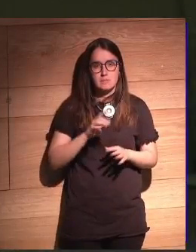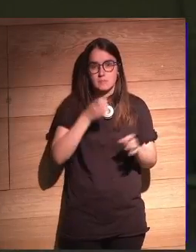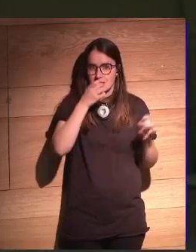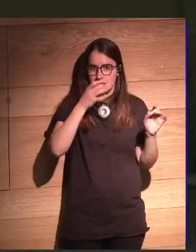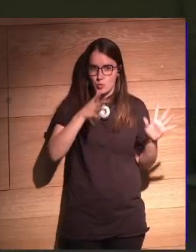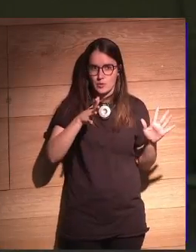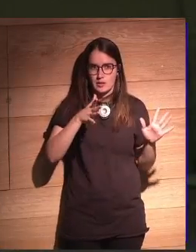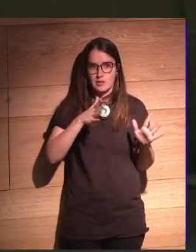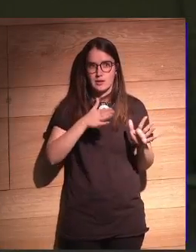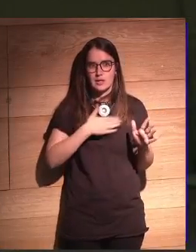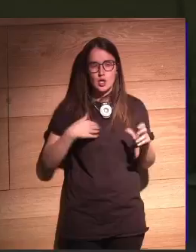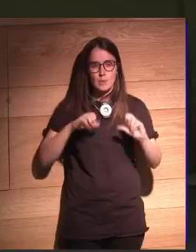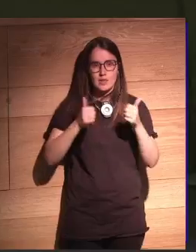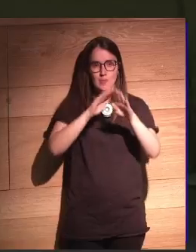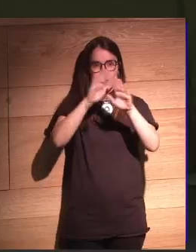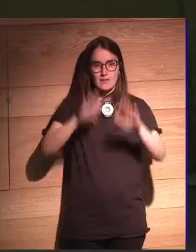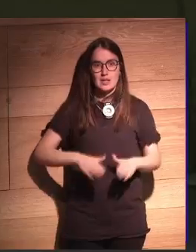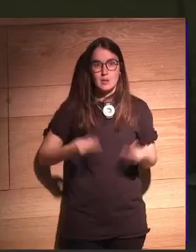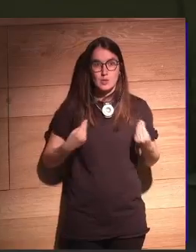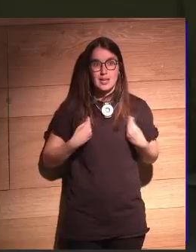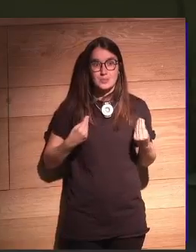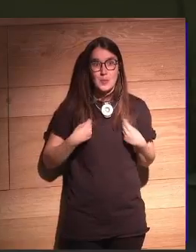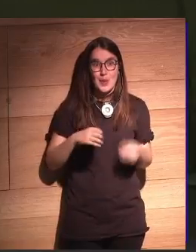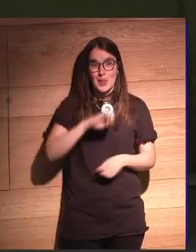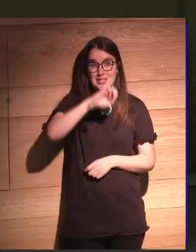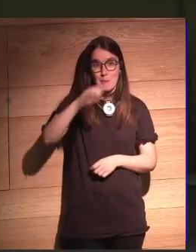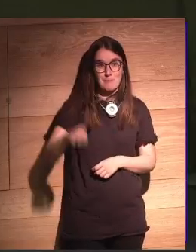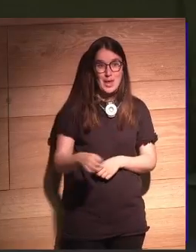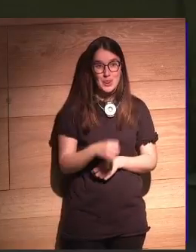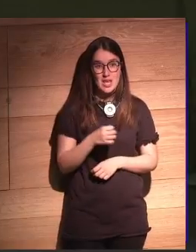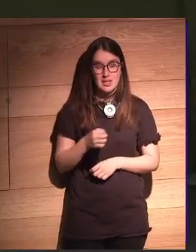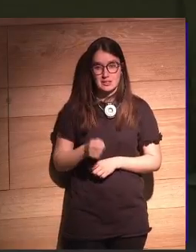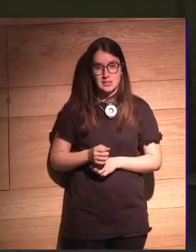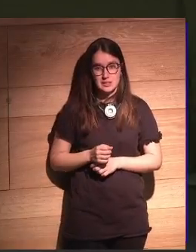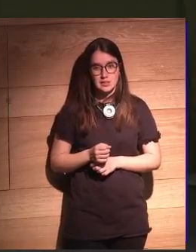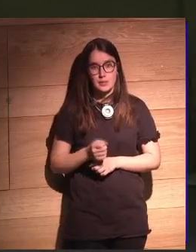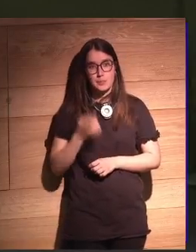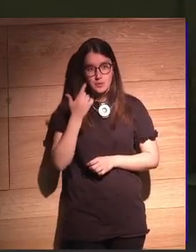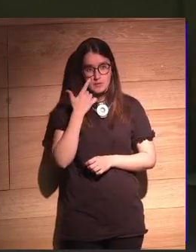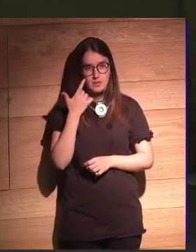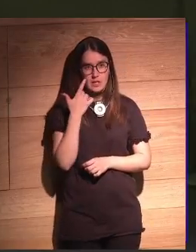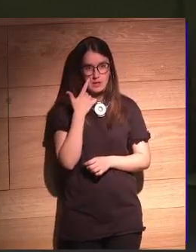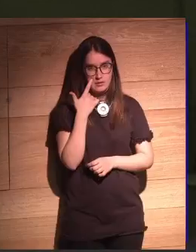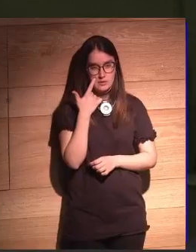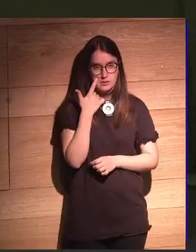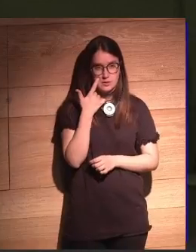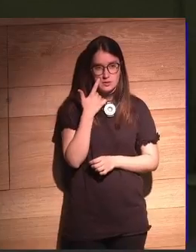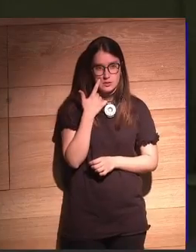I think that your question is very difficult. I will start by the end, the empty houses.